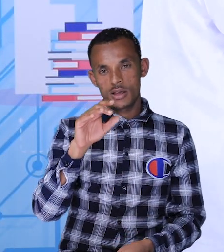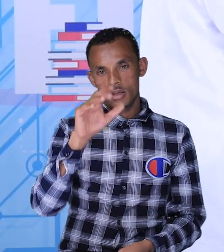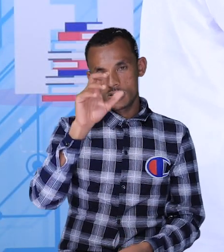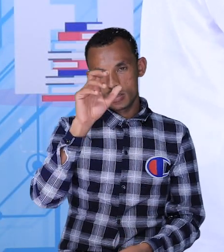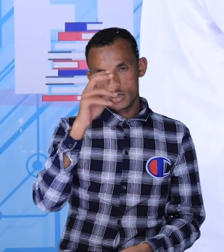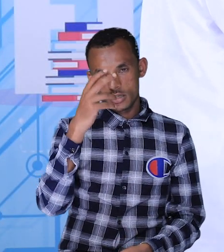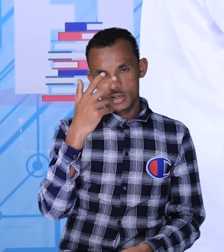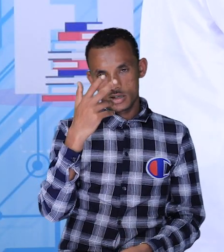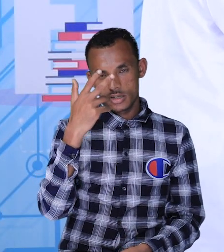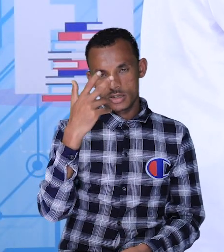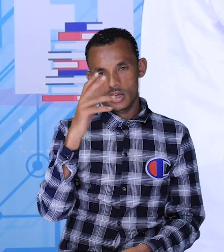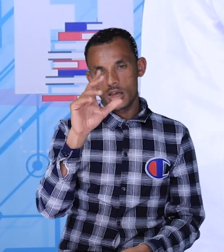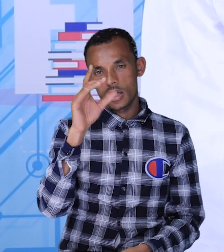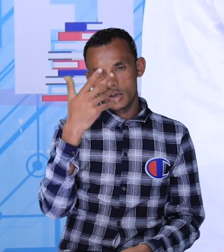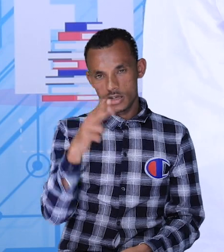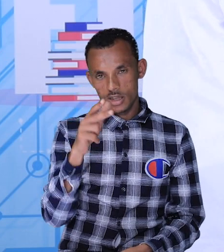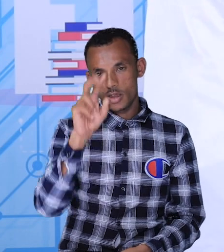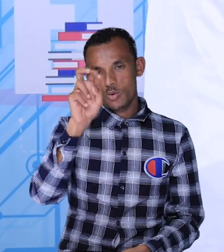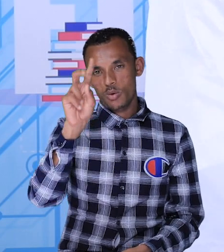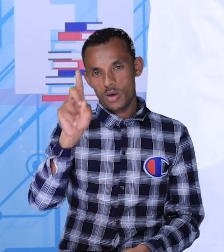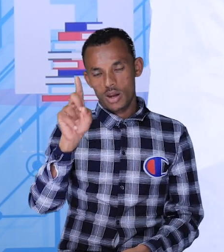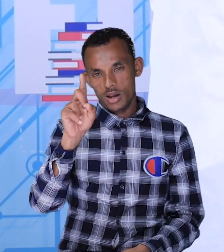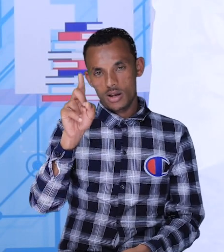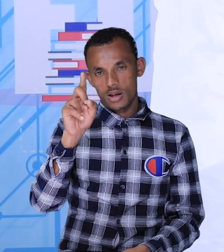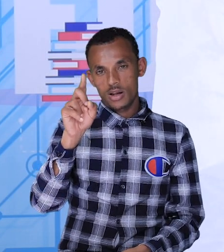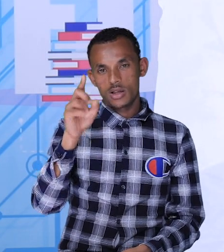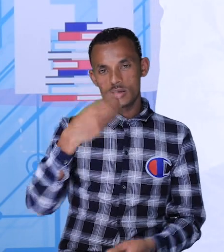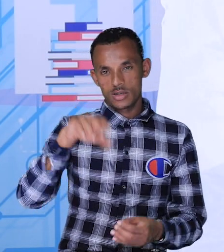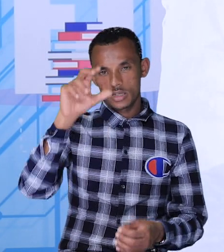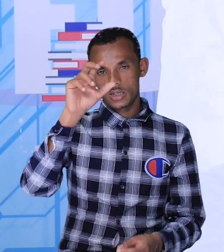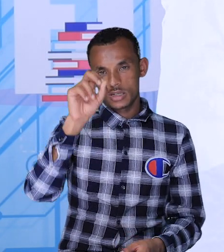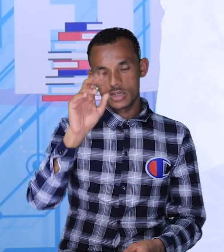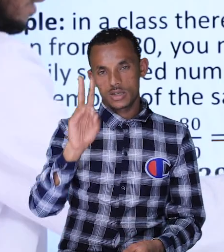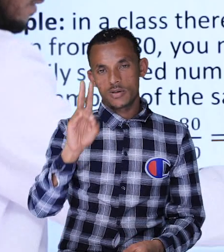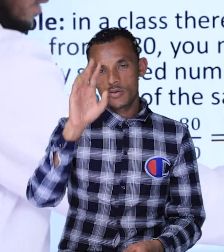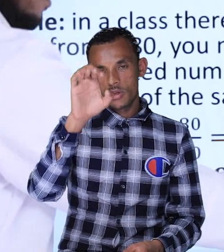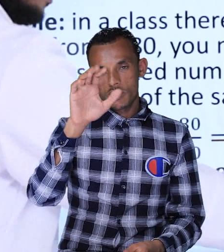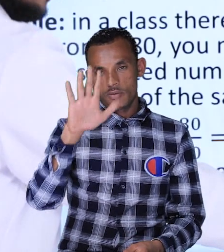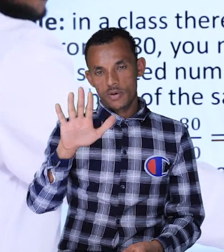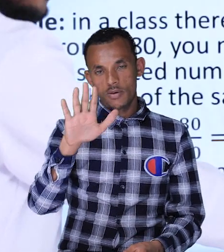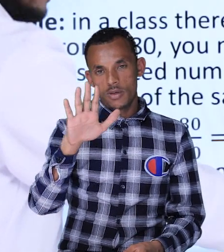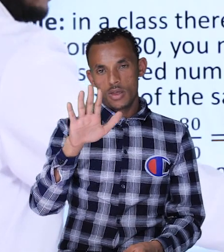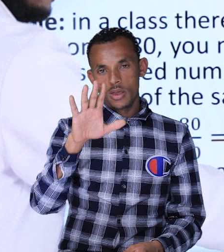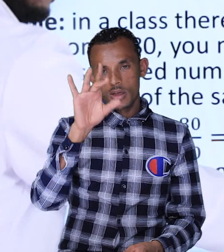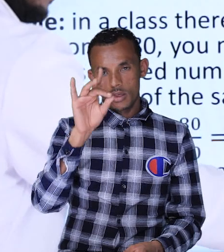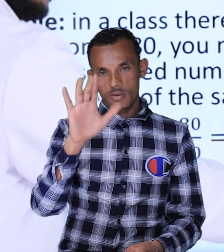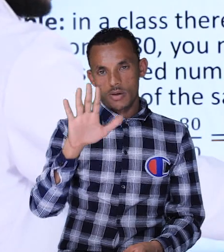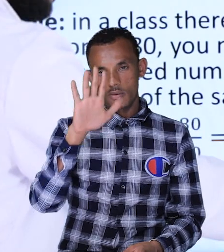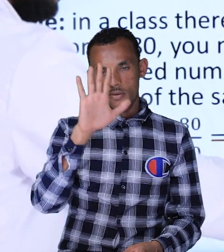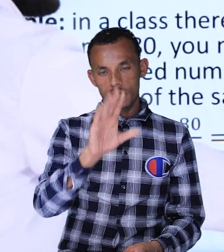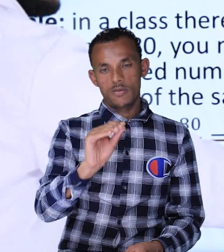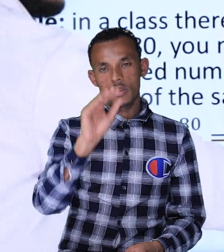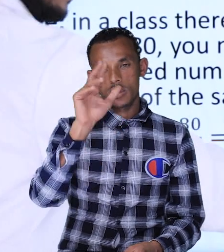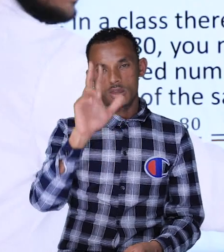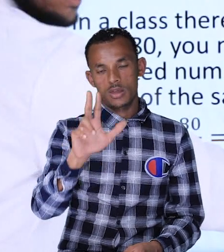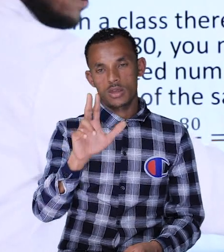13. 8 add 8, 21, add 8, 29, 37, 45, add 8, you get 53, when you add